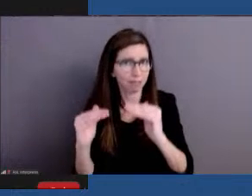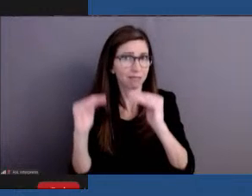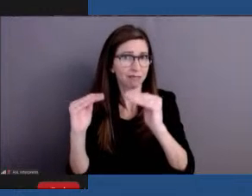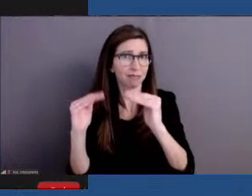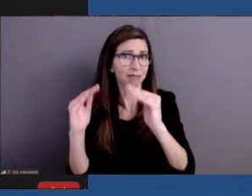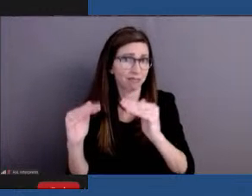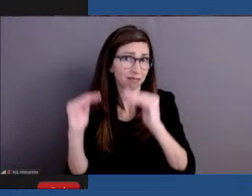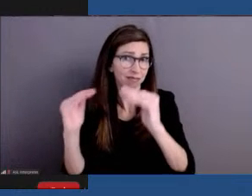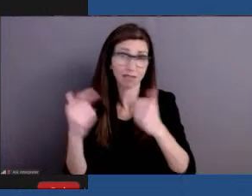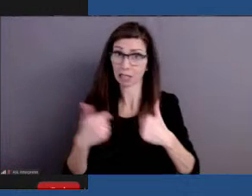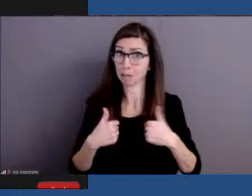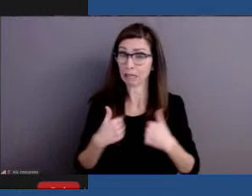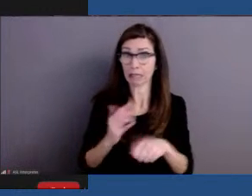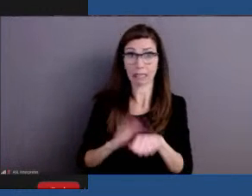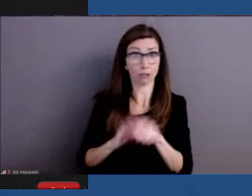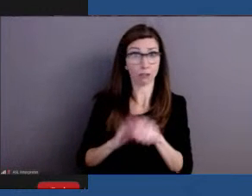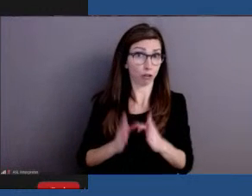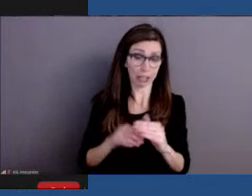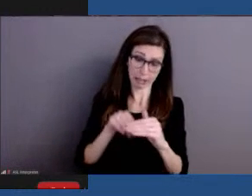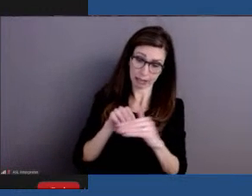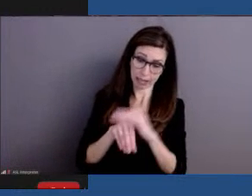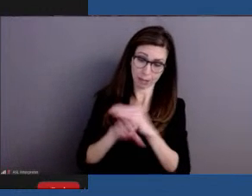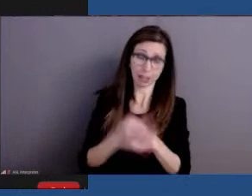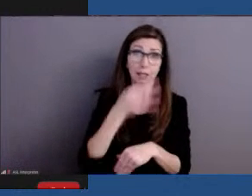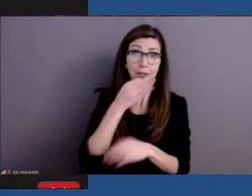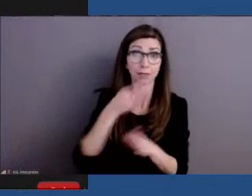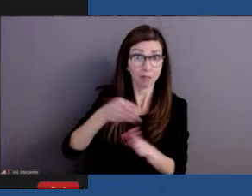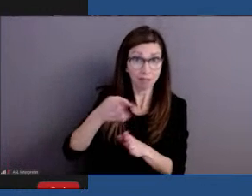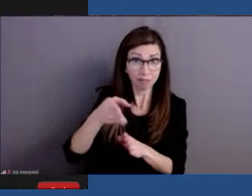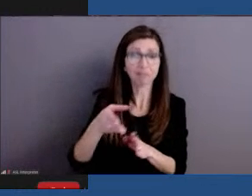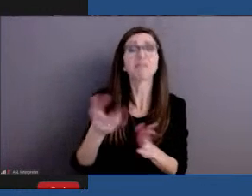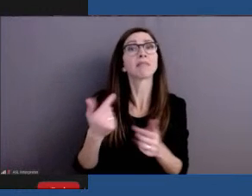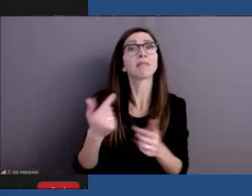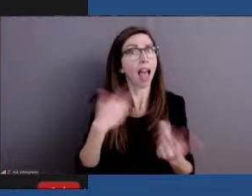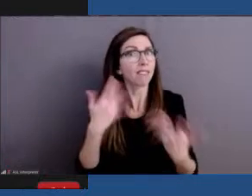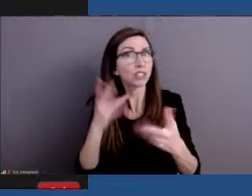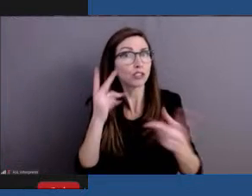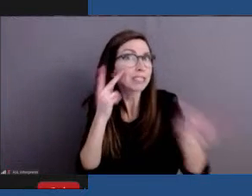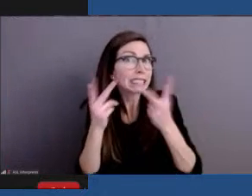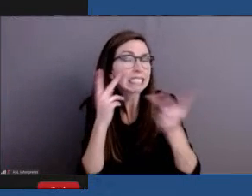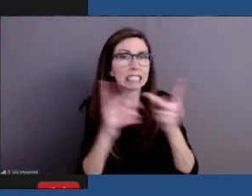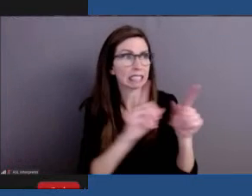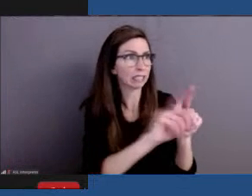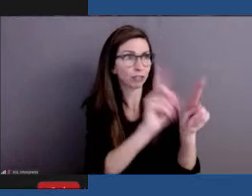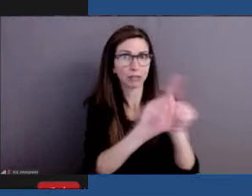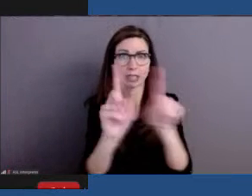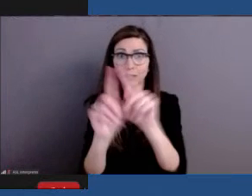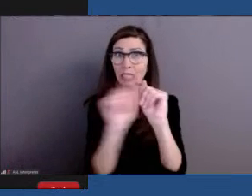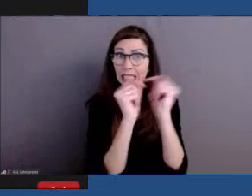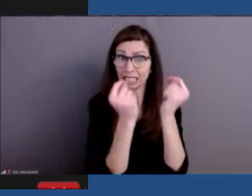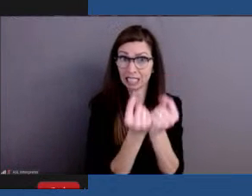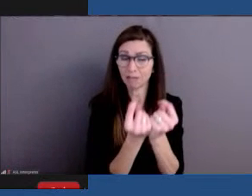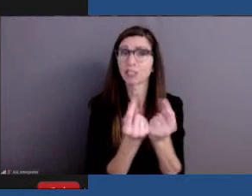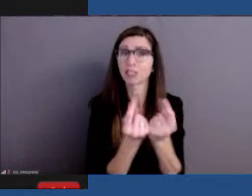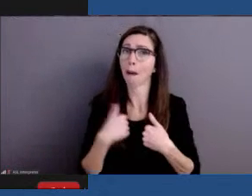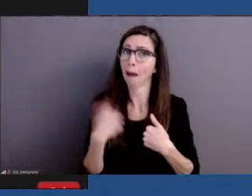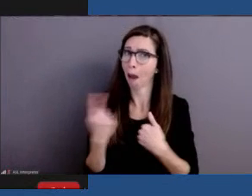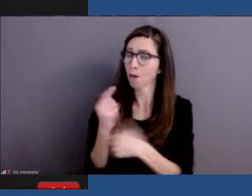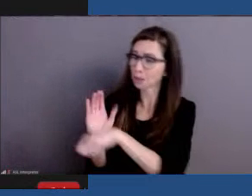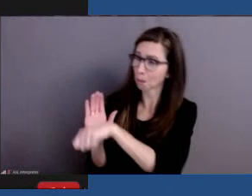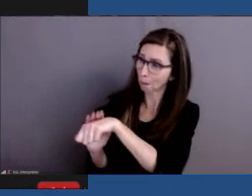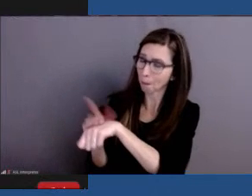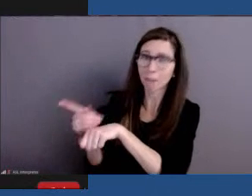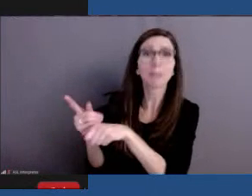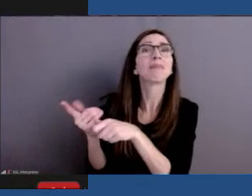with many different projects, teams, and designers, I think one of the greatest things that I always tell them is, as